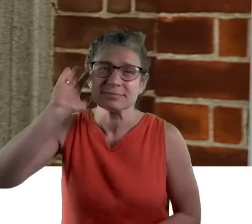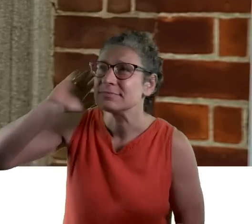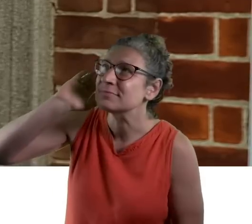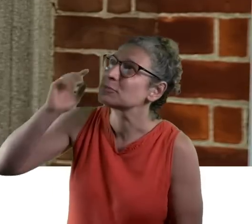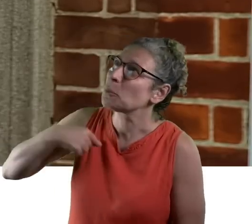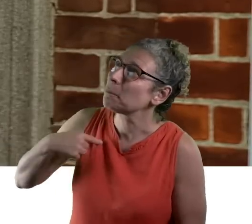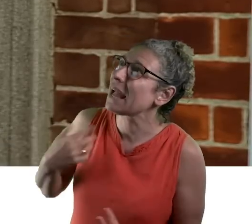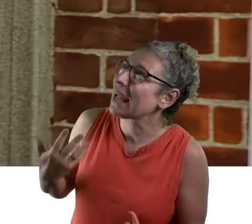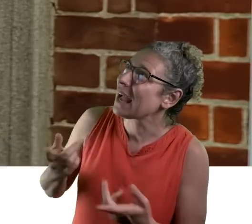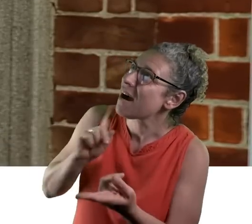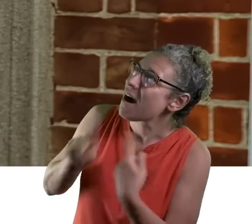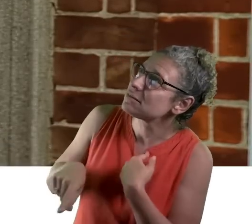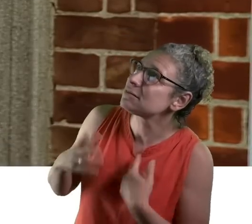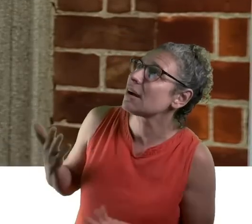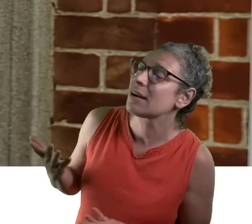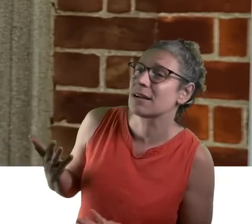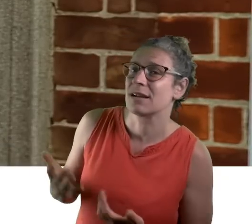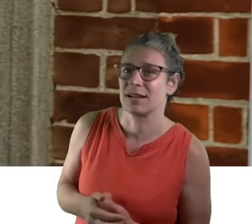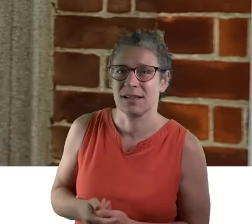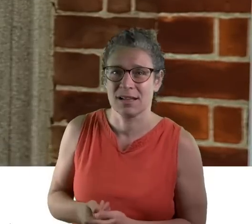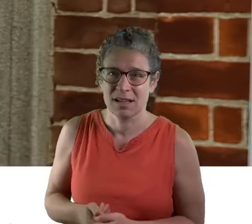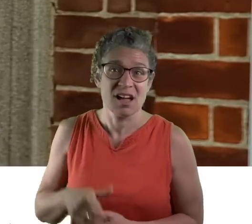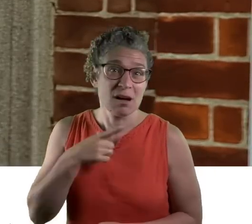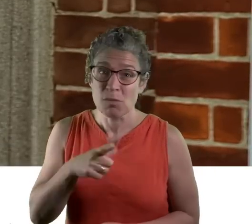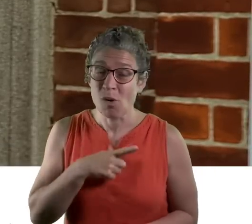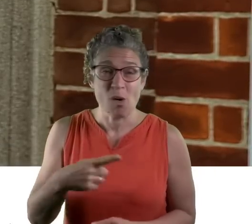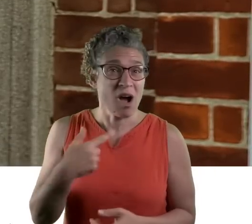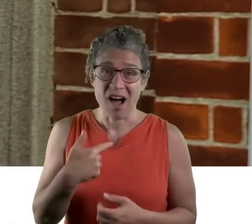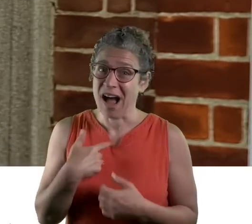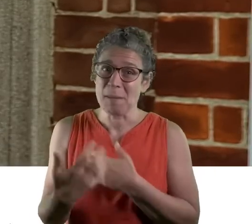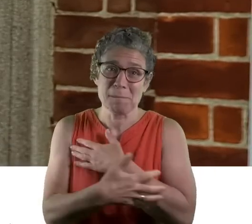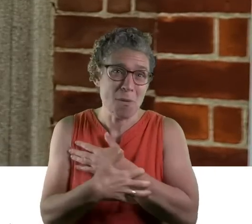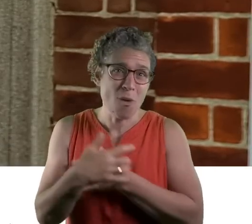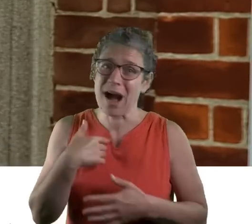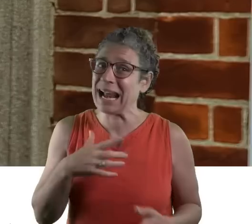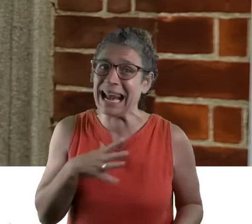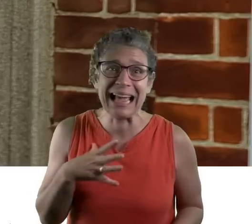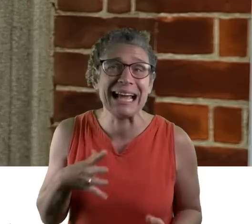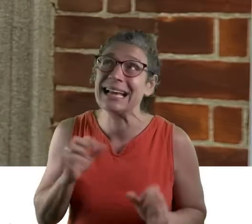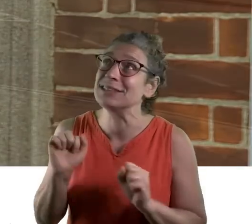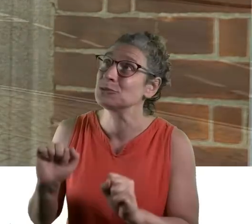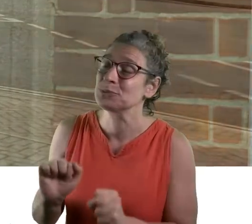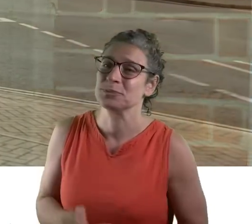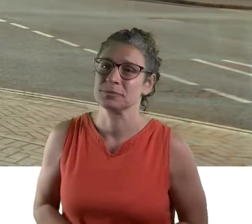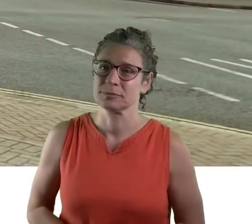Incline your ear, O Lord, and answer me, for I am poor and needy.